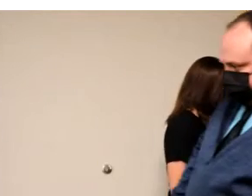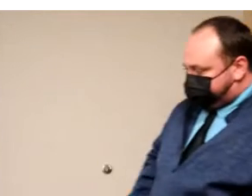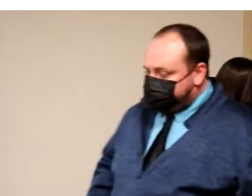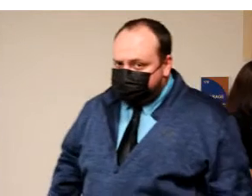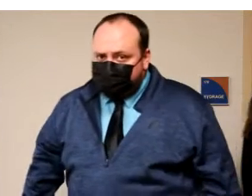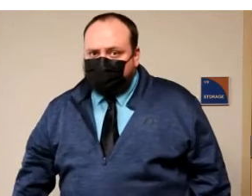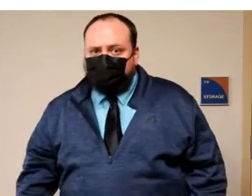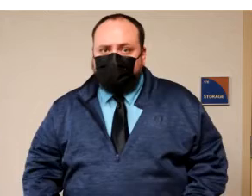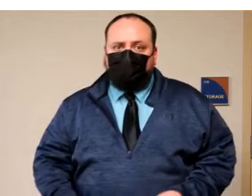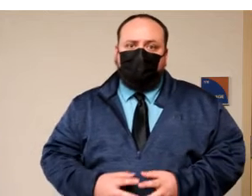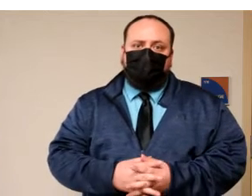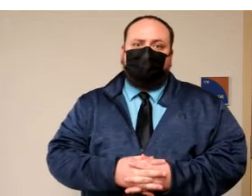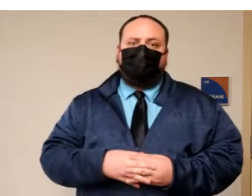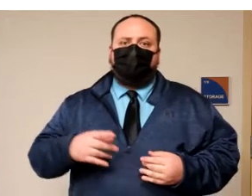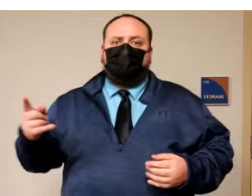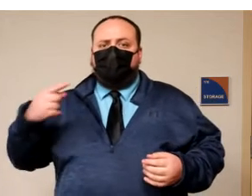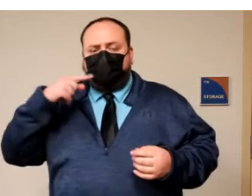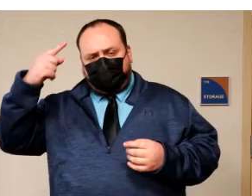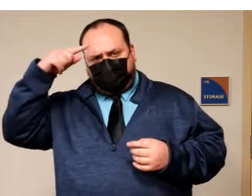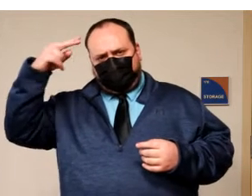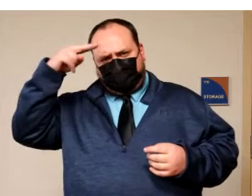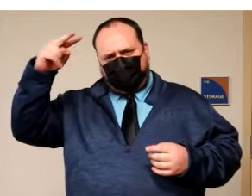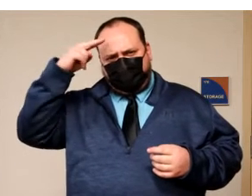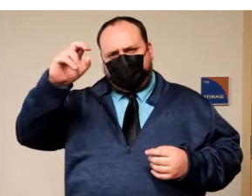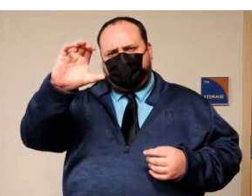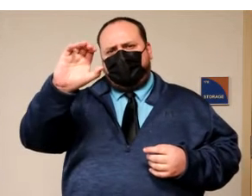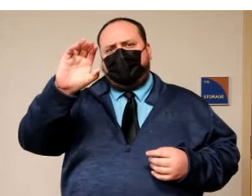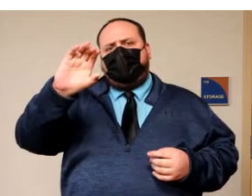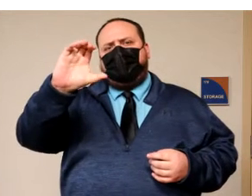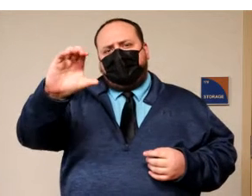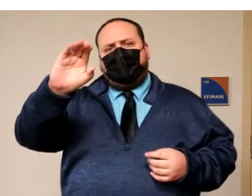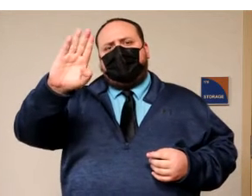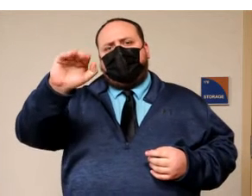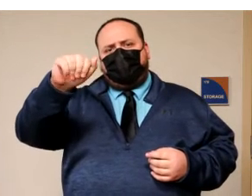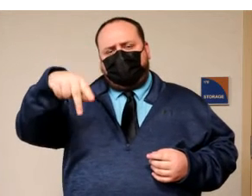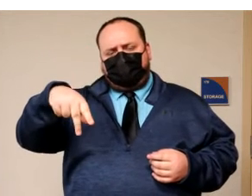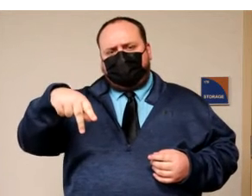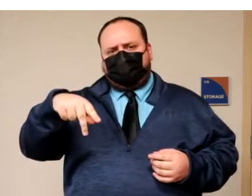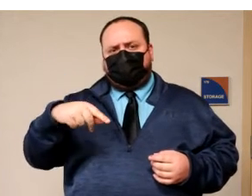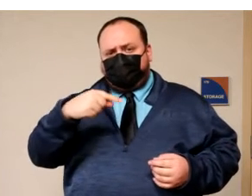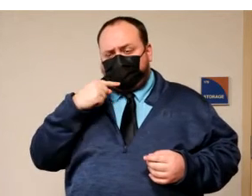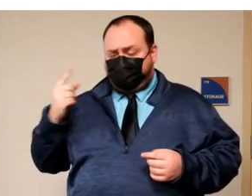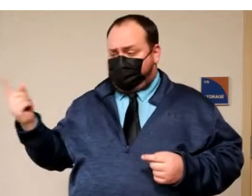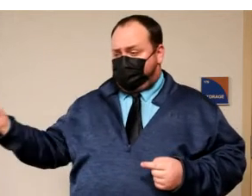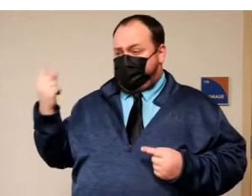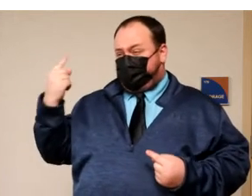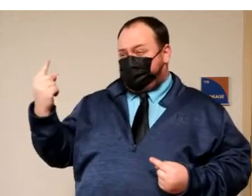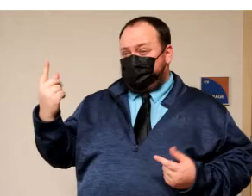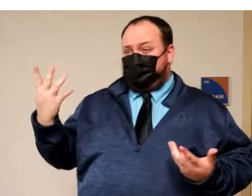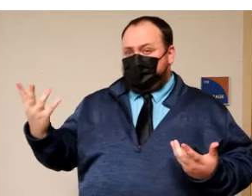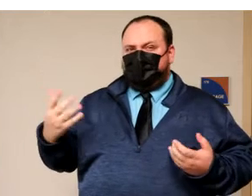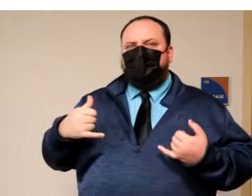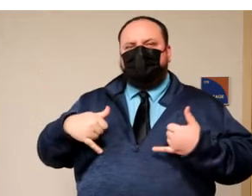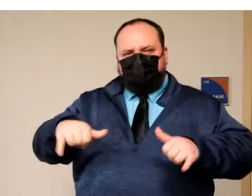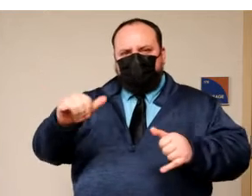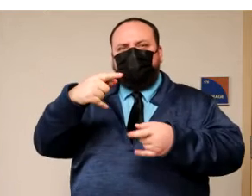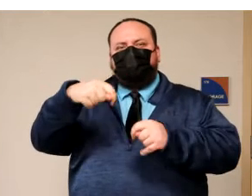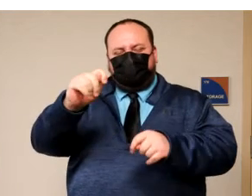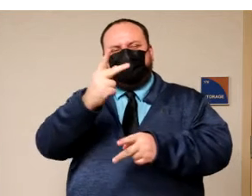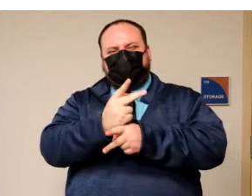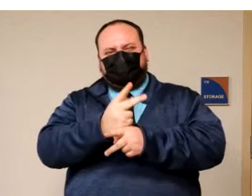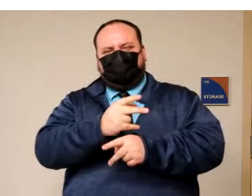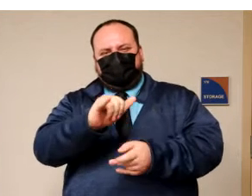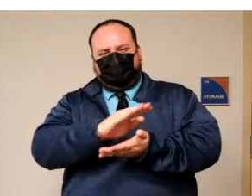34.87% Hispanic CVAP. So this one still tries to keep kind of those clean